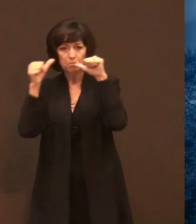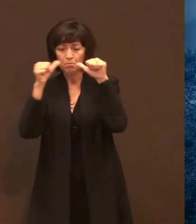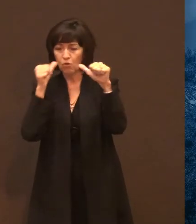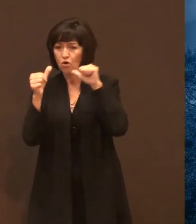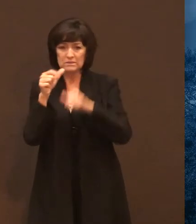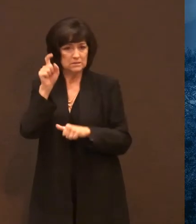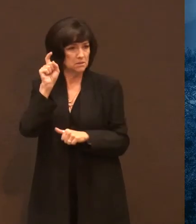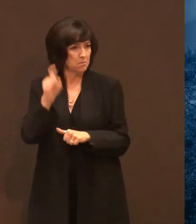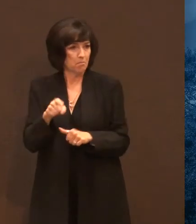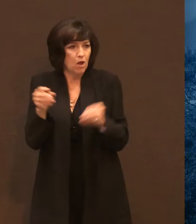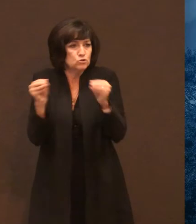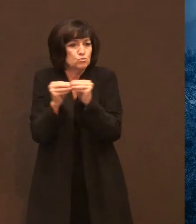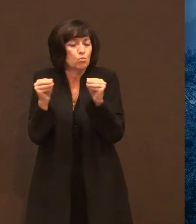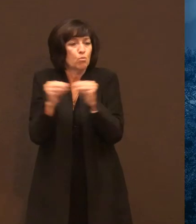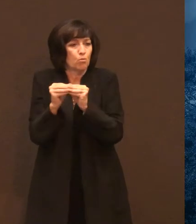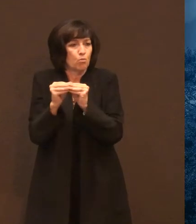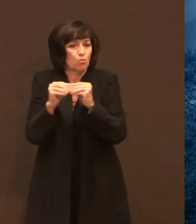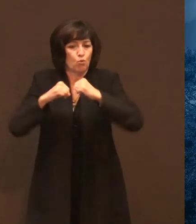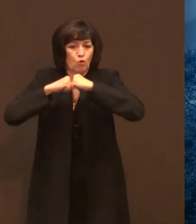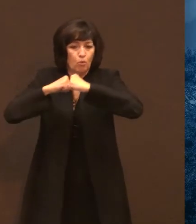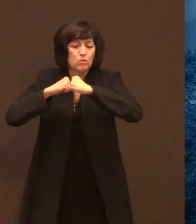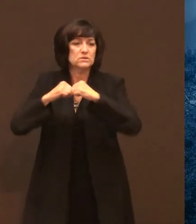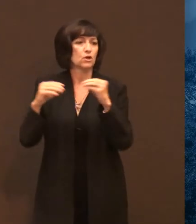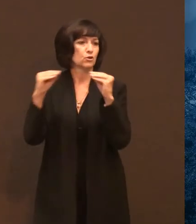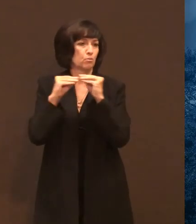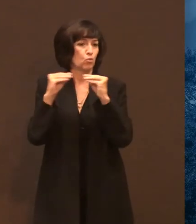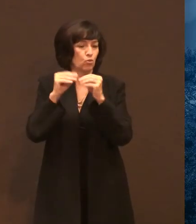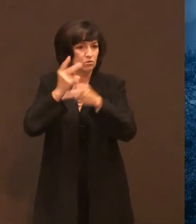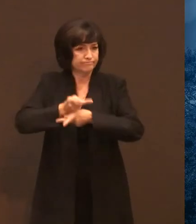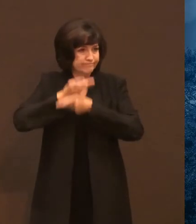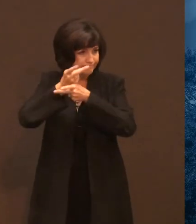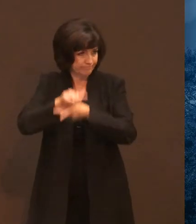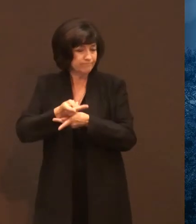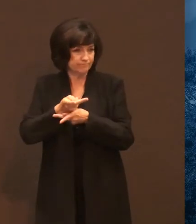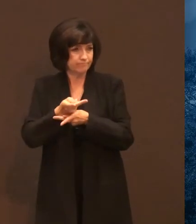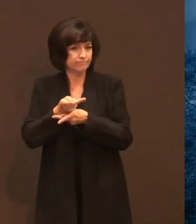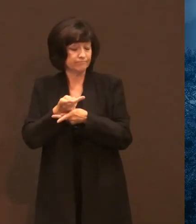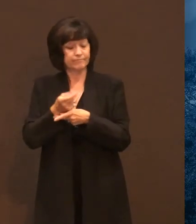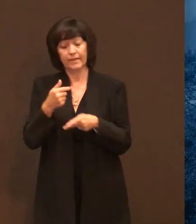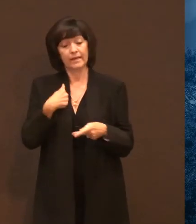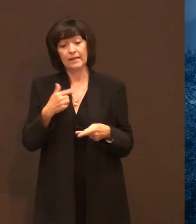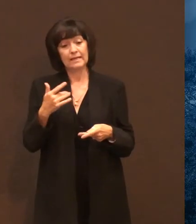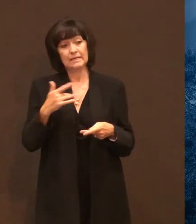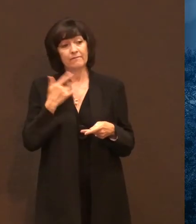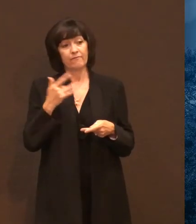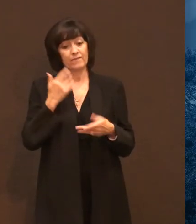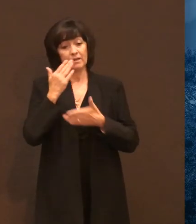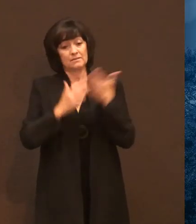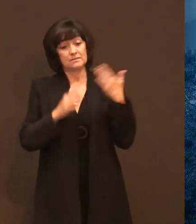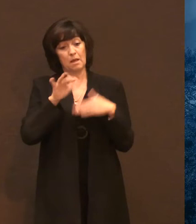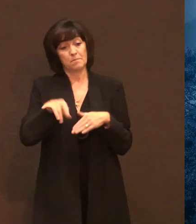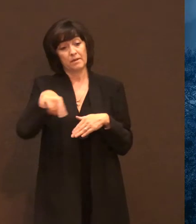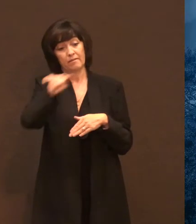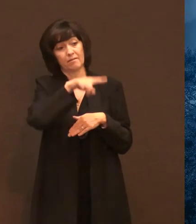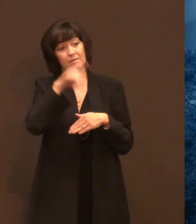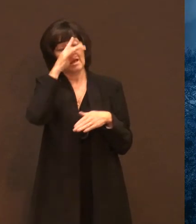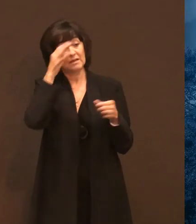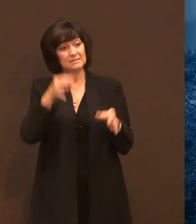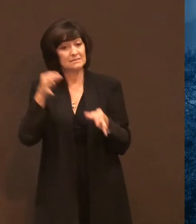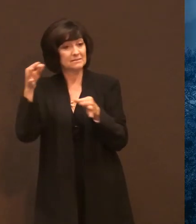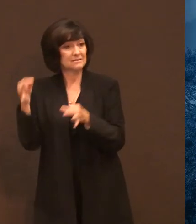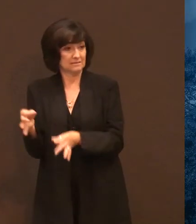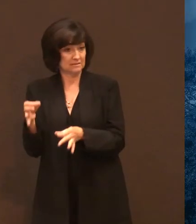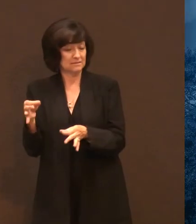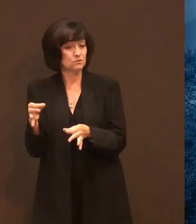more cautious there. And but I think the answer is those decisions are not being made necessarily